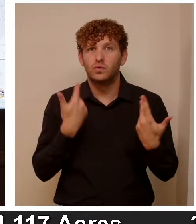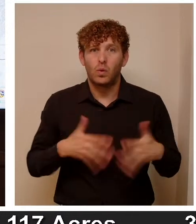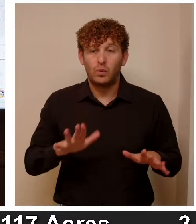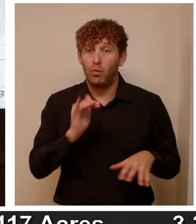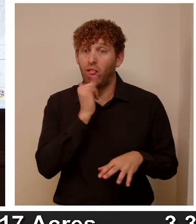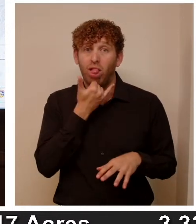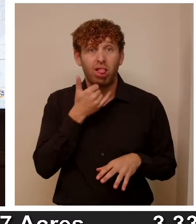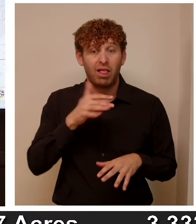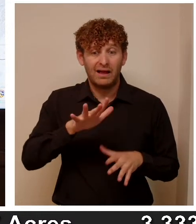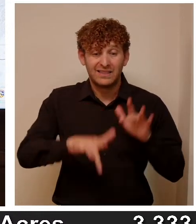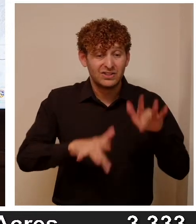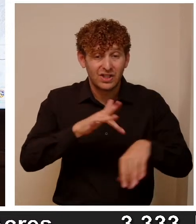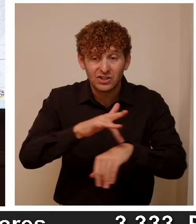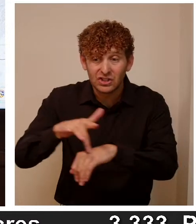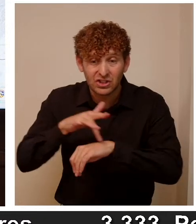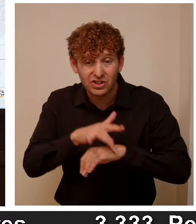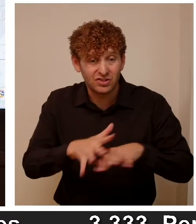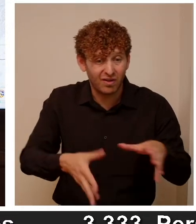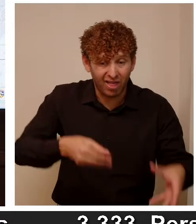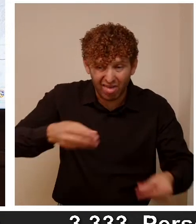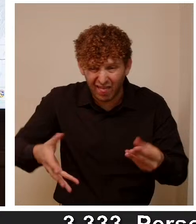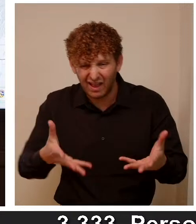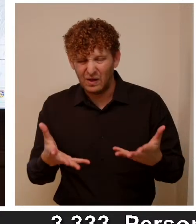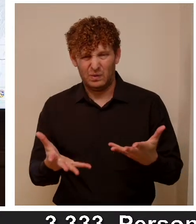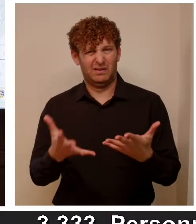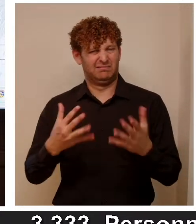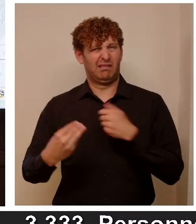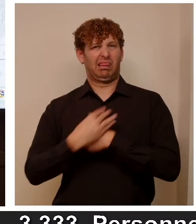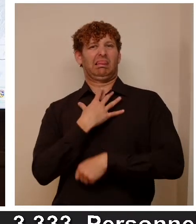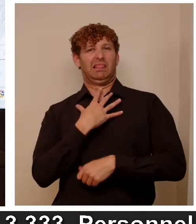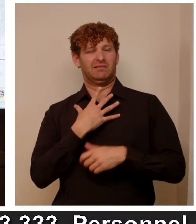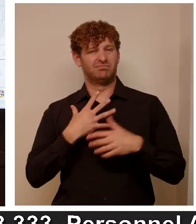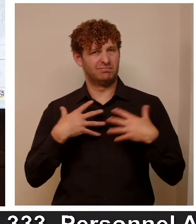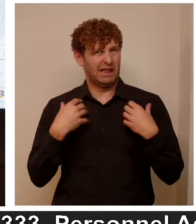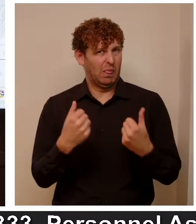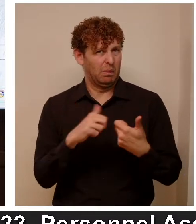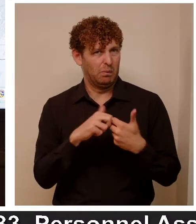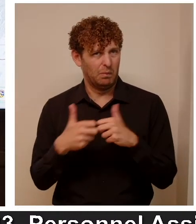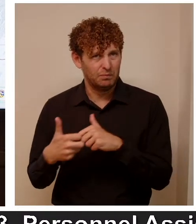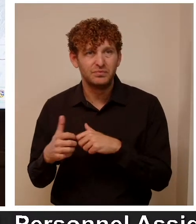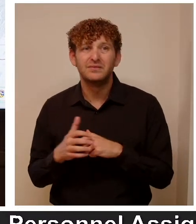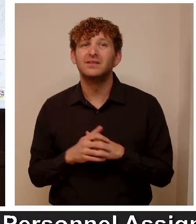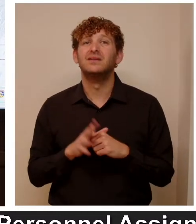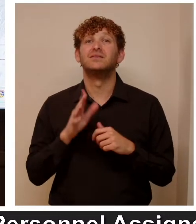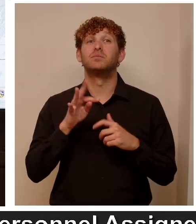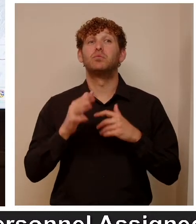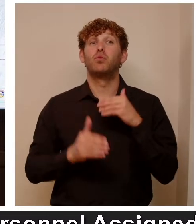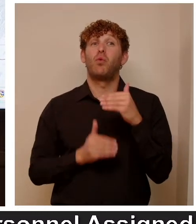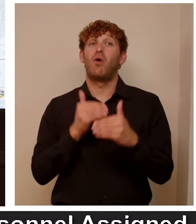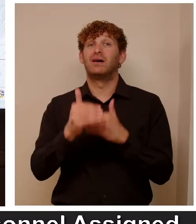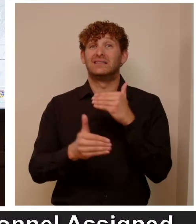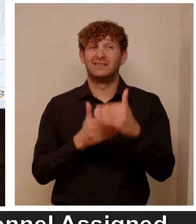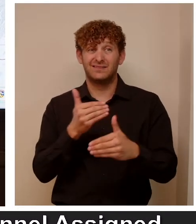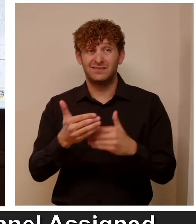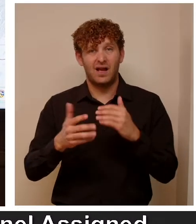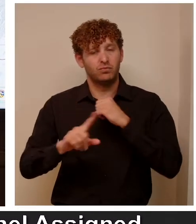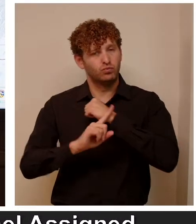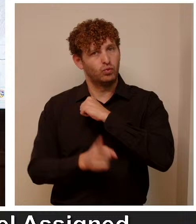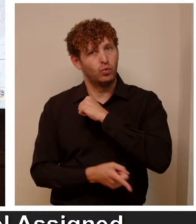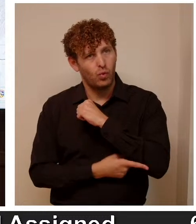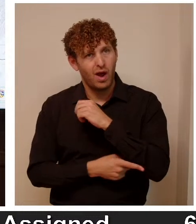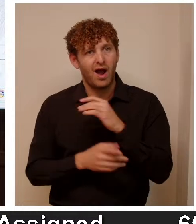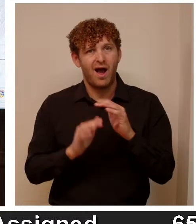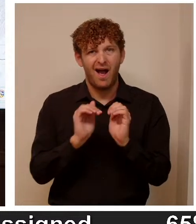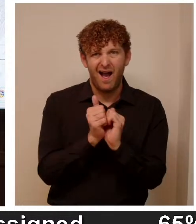together. The first step is the hazardous waste removal. The U.S. EPA and the LA County Fire Department are currently coordinating